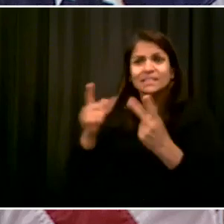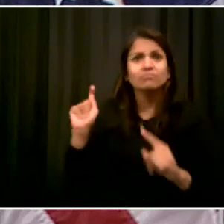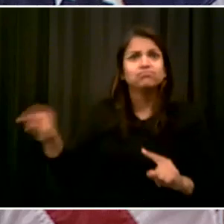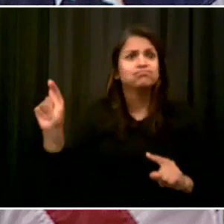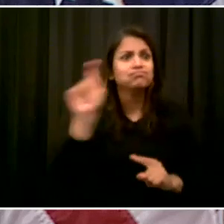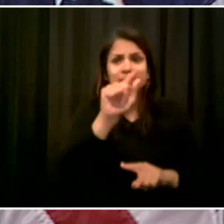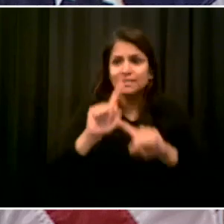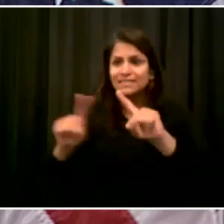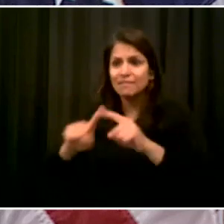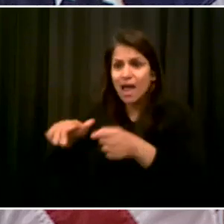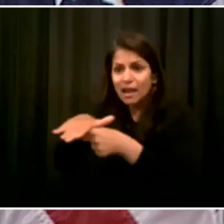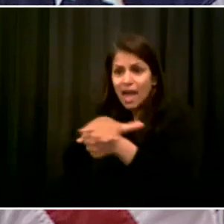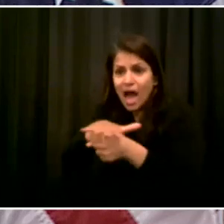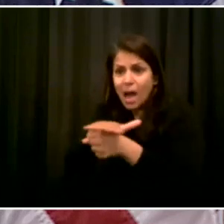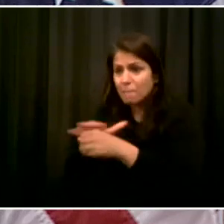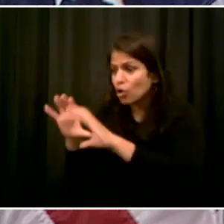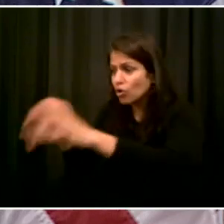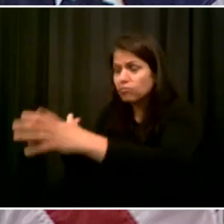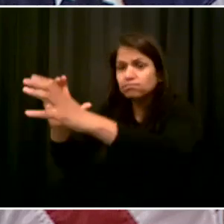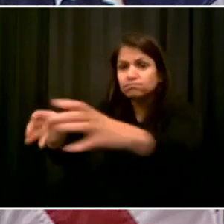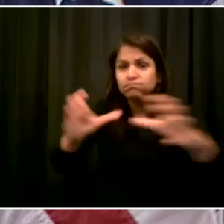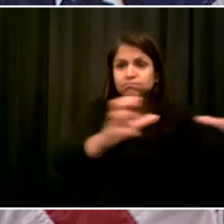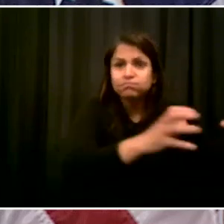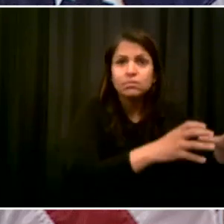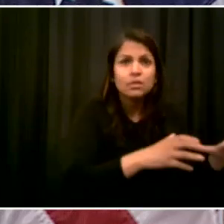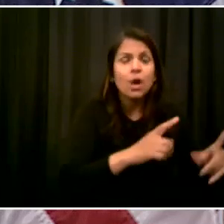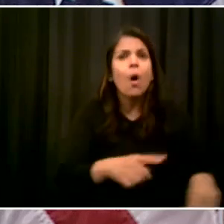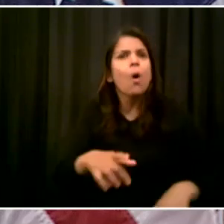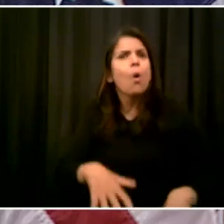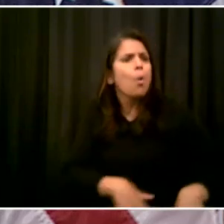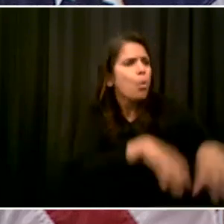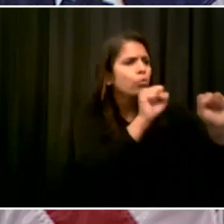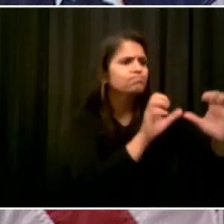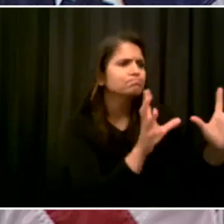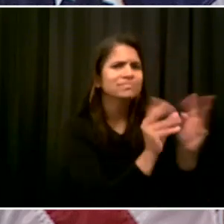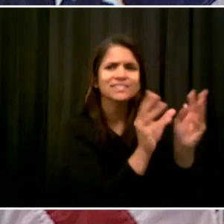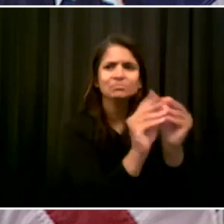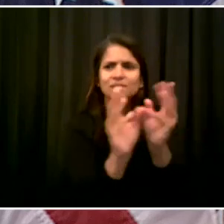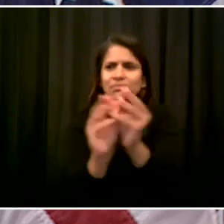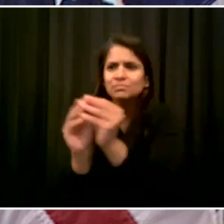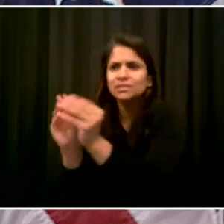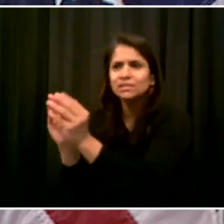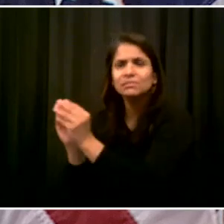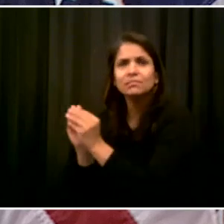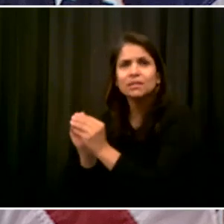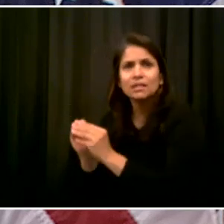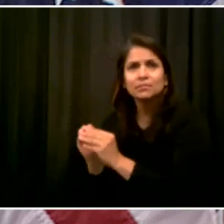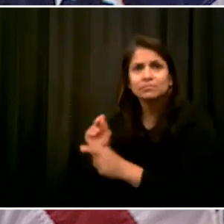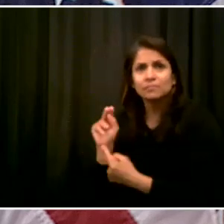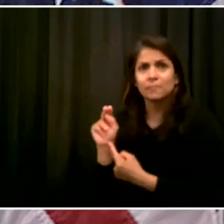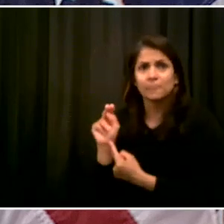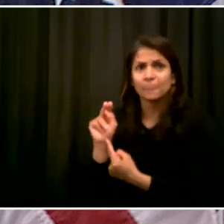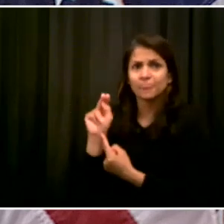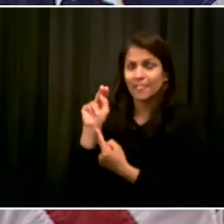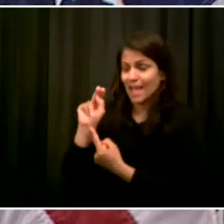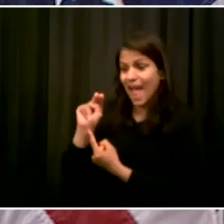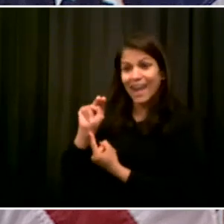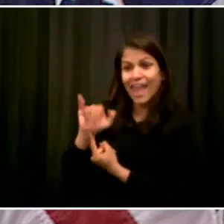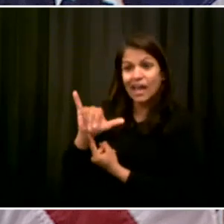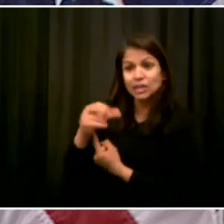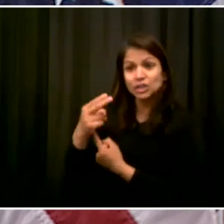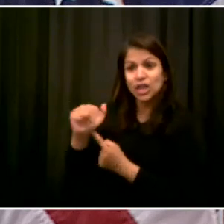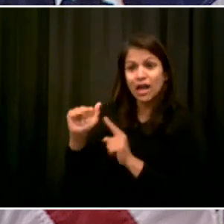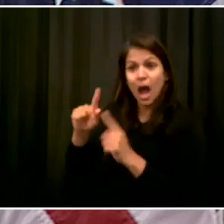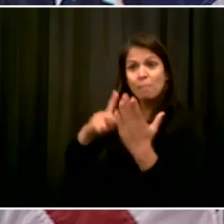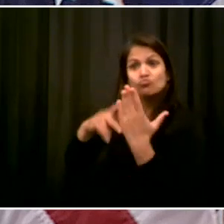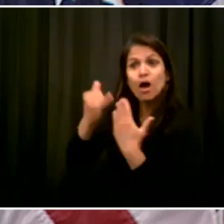have a relationship with the police officer who serves them. It is a game changer. It is the future of policing. If you undercut that, it's